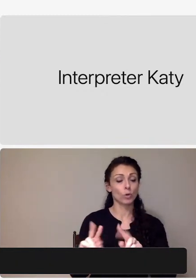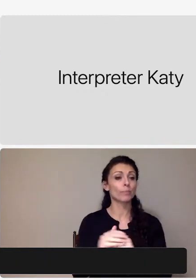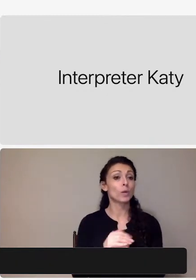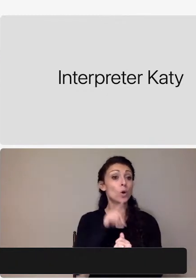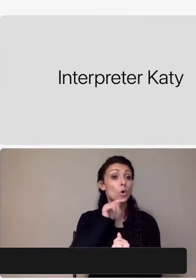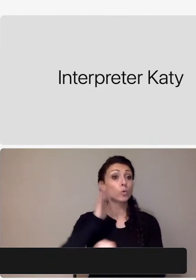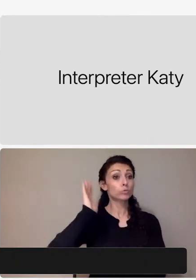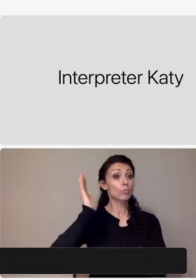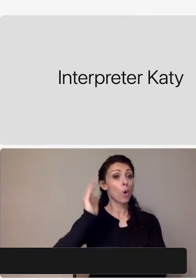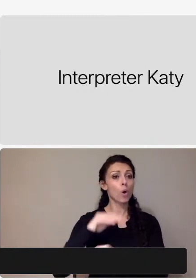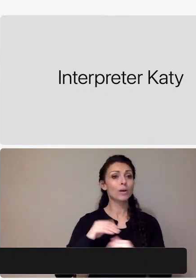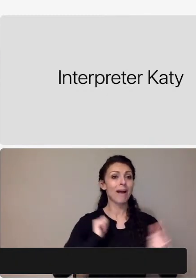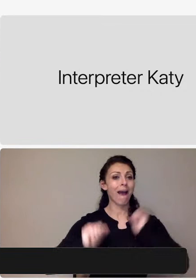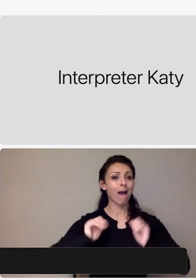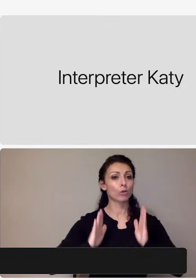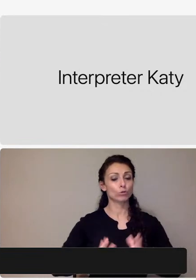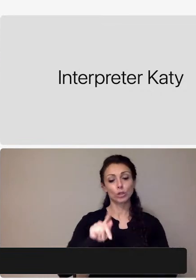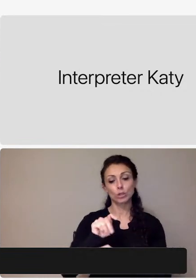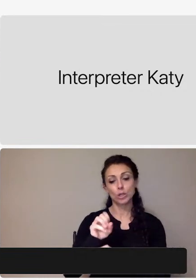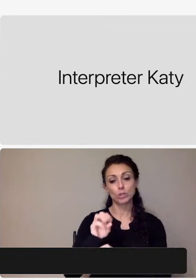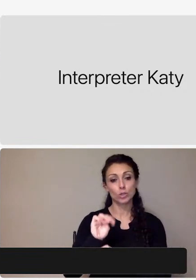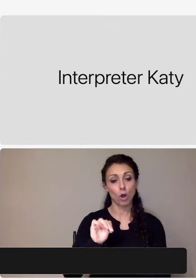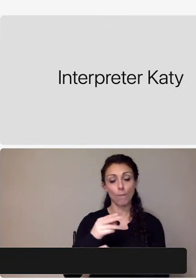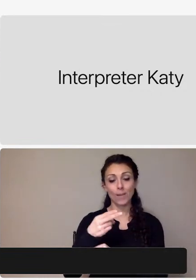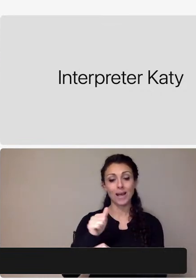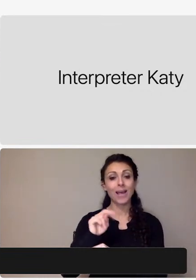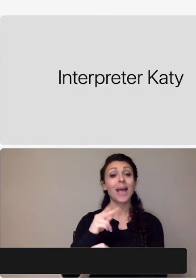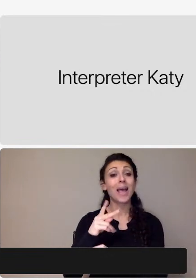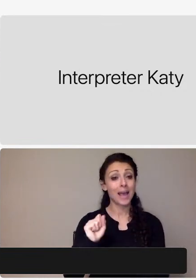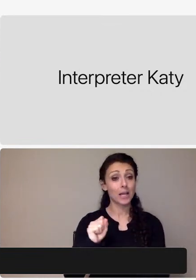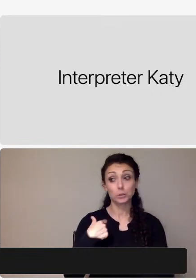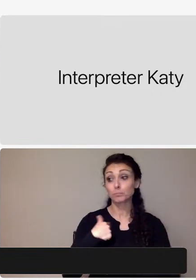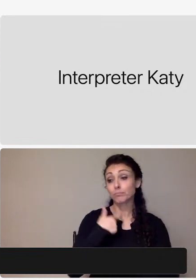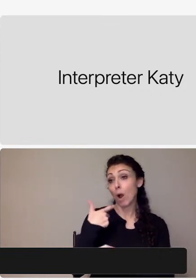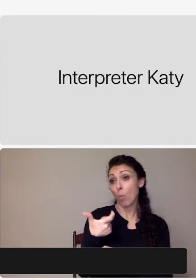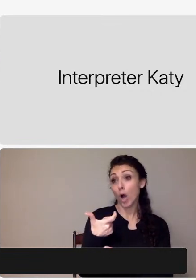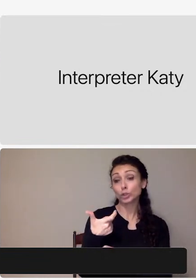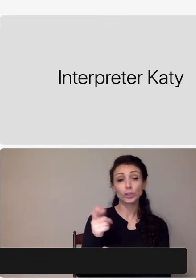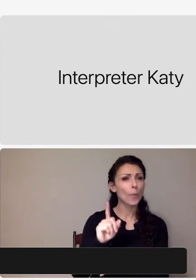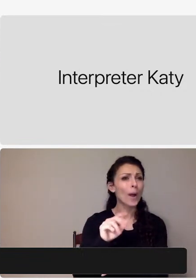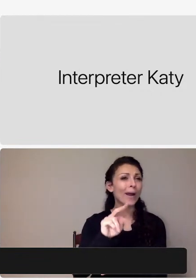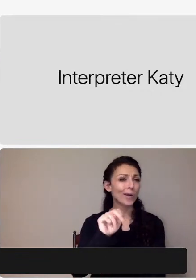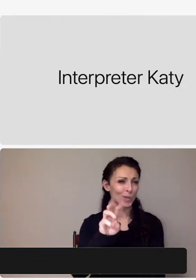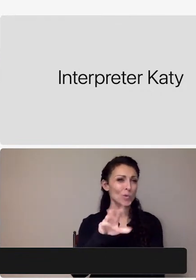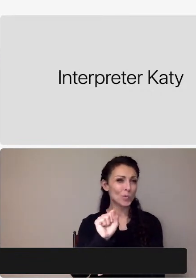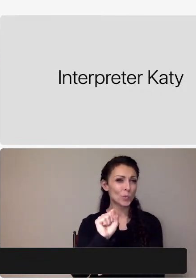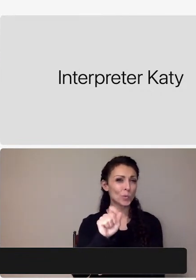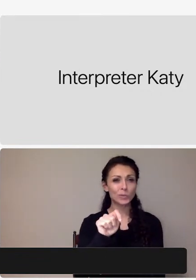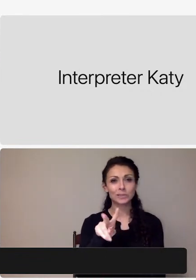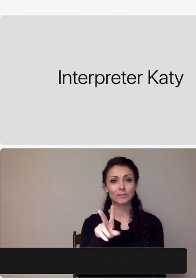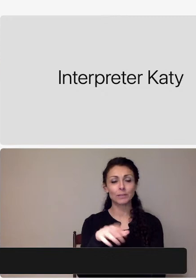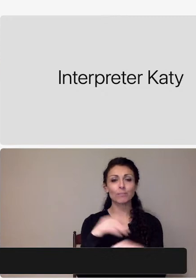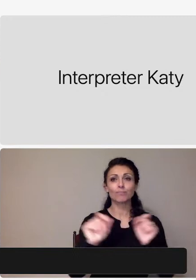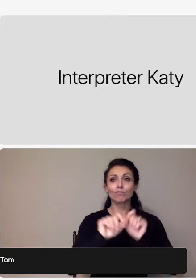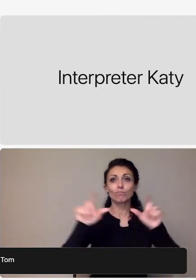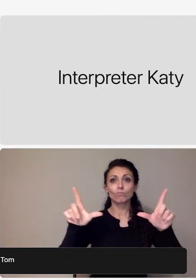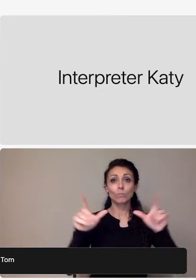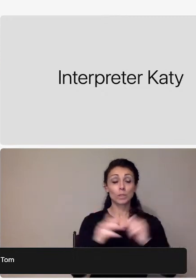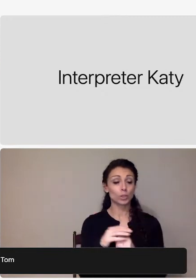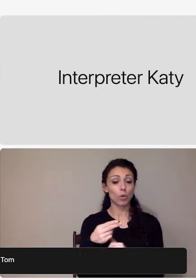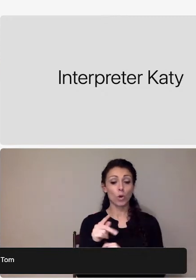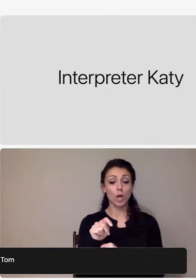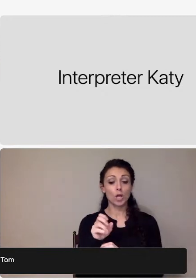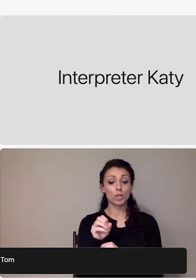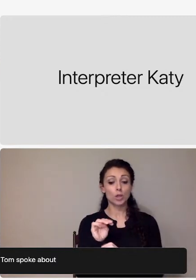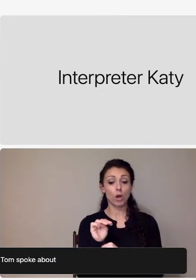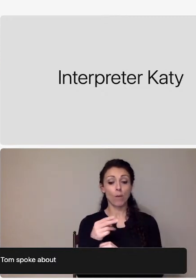spoke and i saw this on the news and i didn't realize that tom hunt spoke about